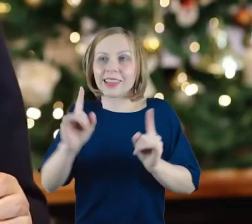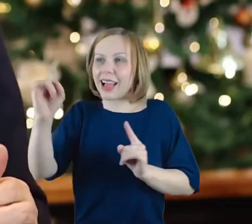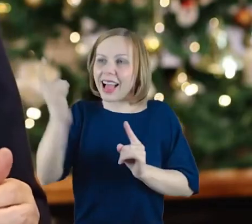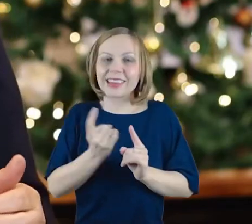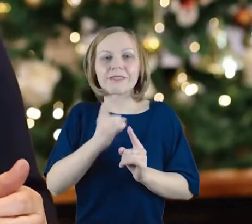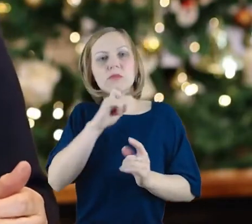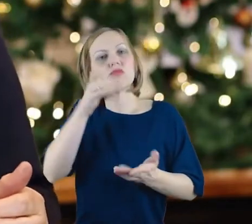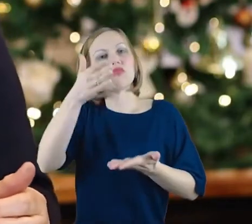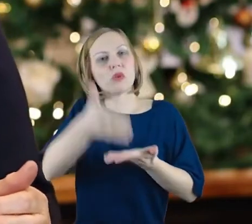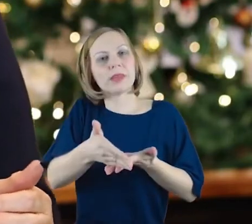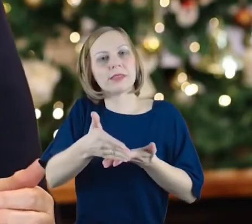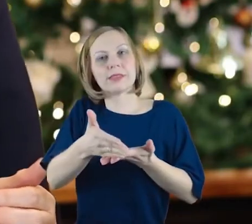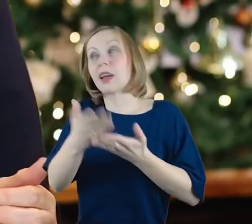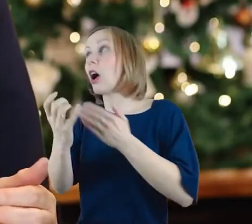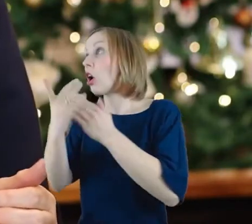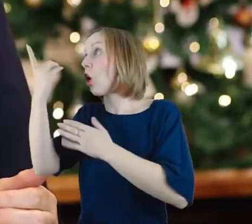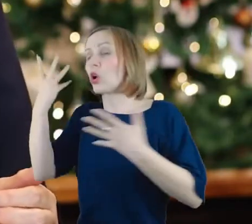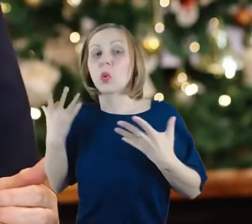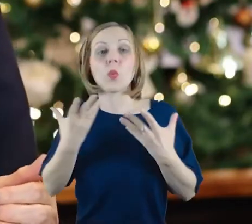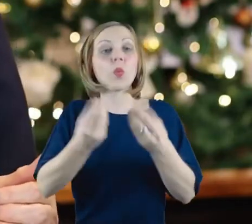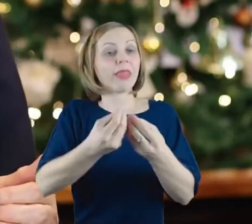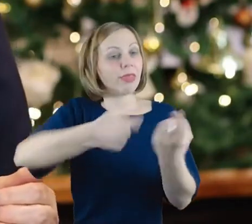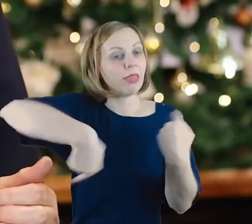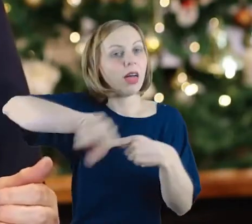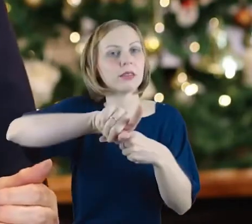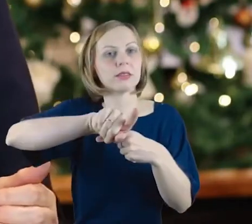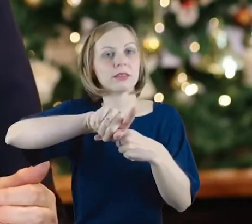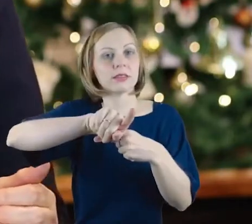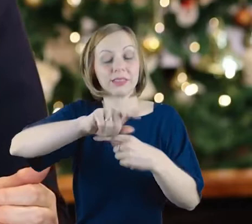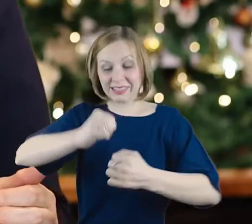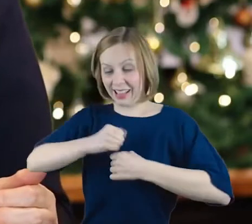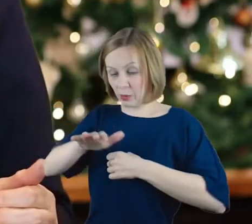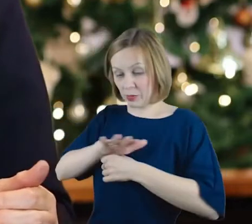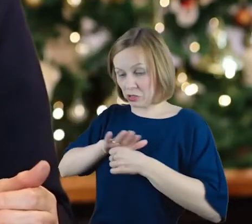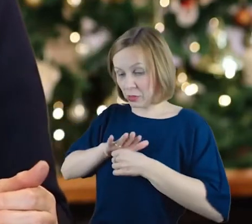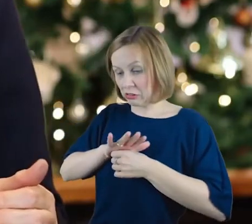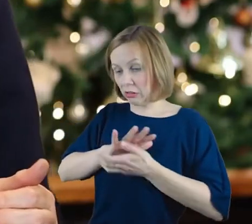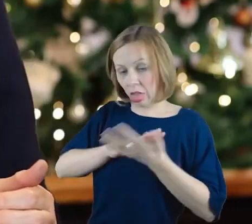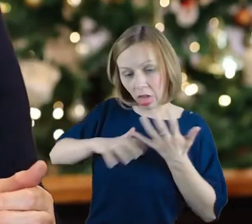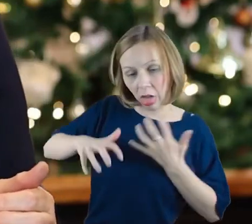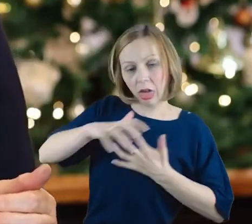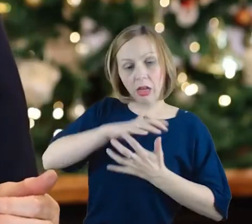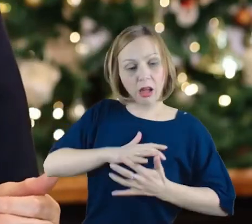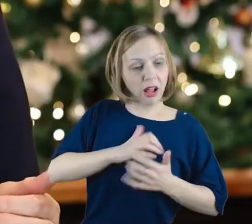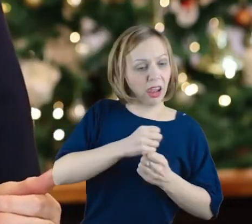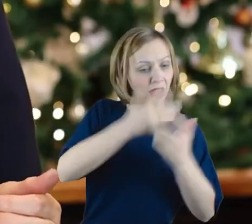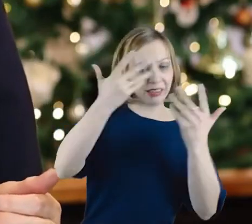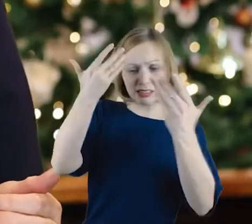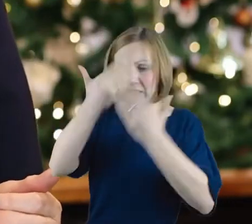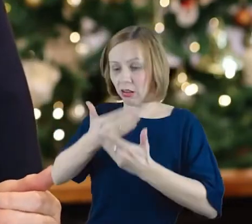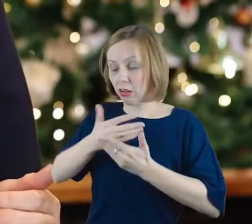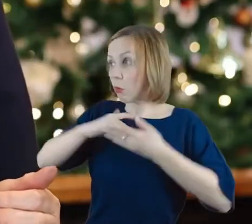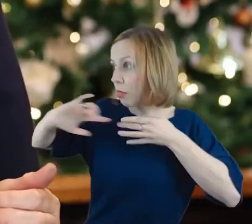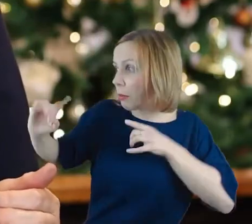promise, that God is with us and will meet us where we are in our lives that are such a mixture of light